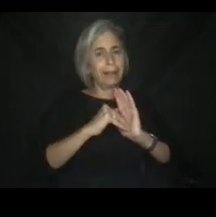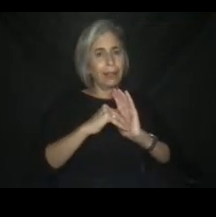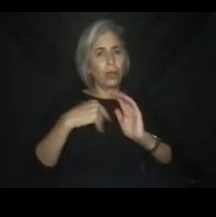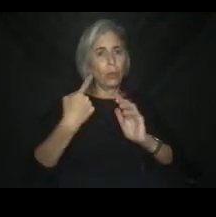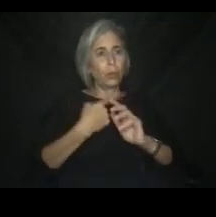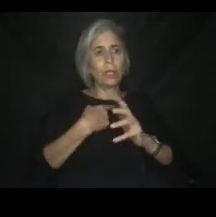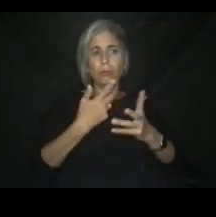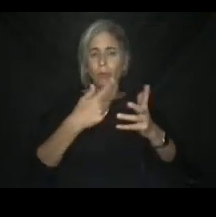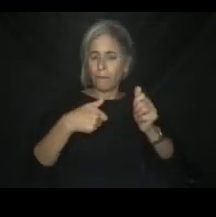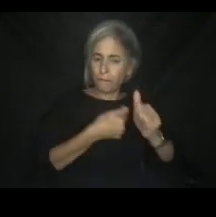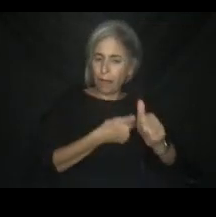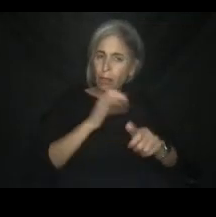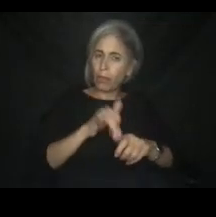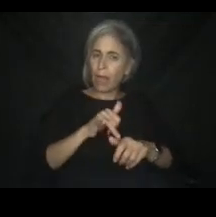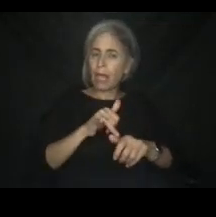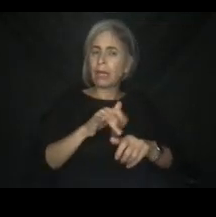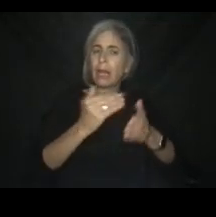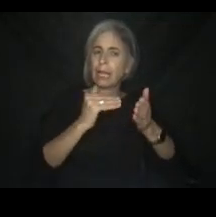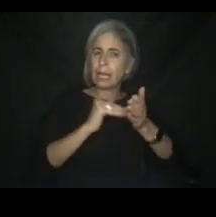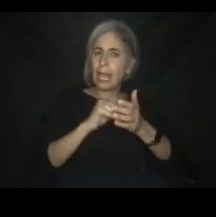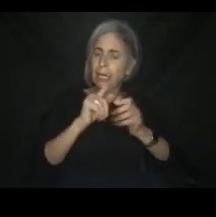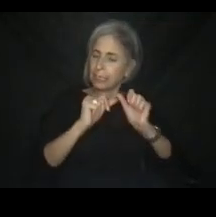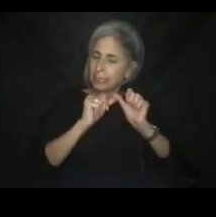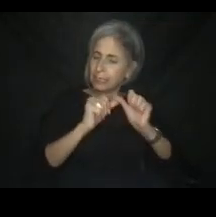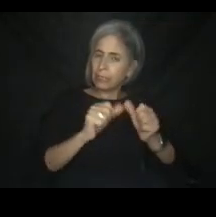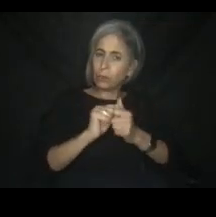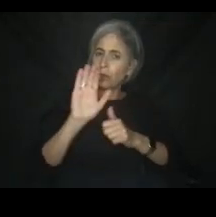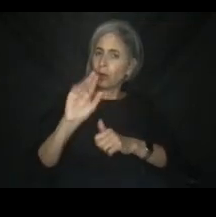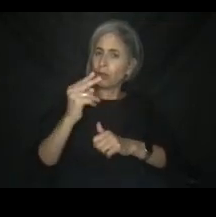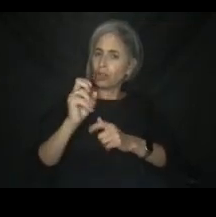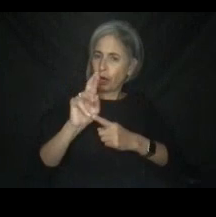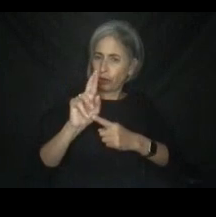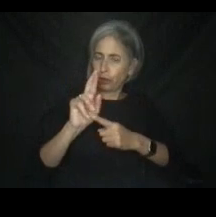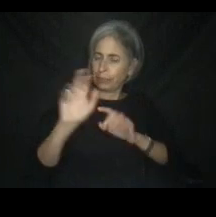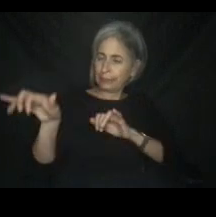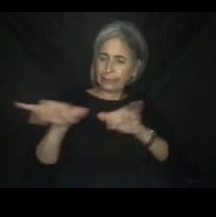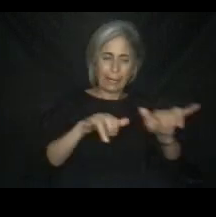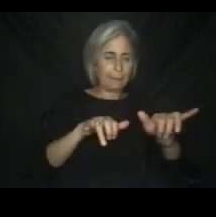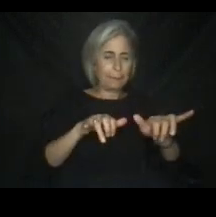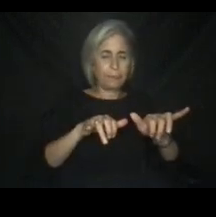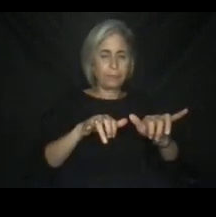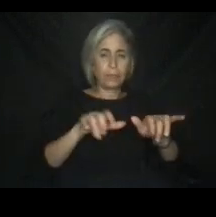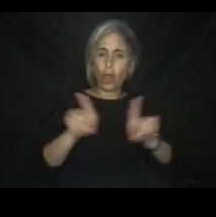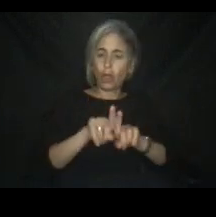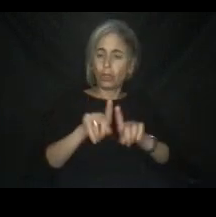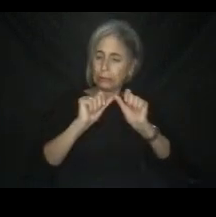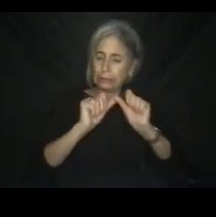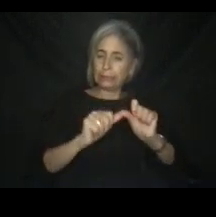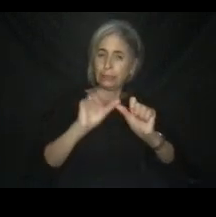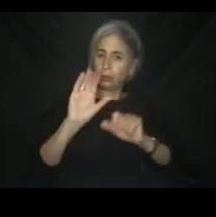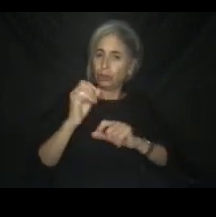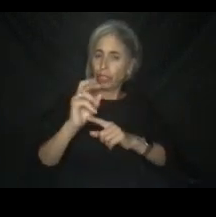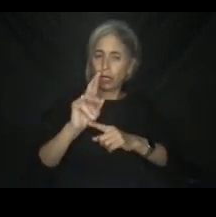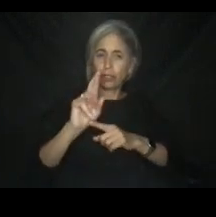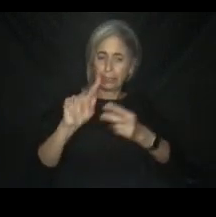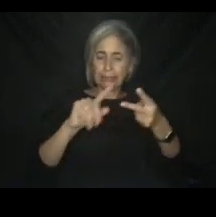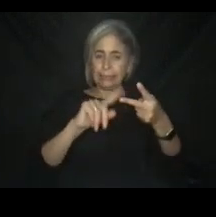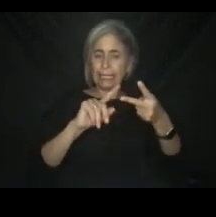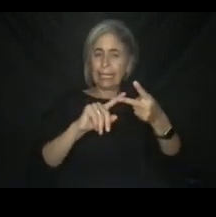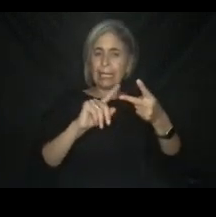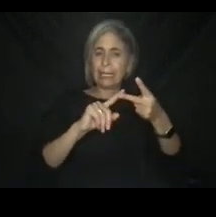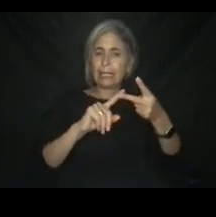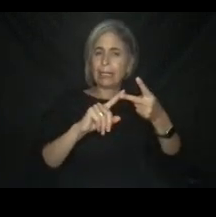certainly abide by that, and this, again, is consistent with your charter. Also consistent with your charter, our second criterion, we seek